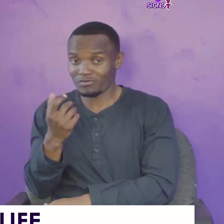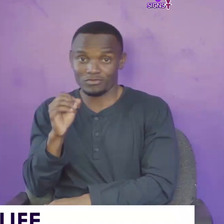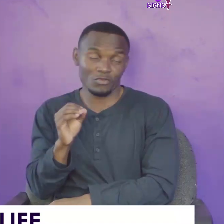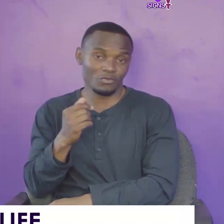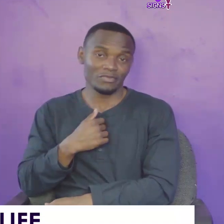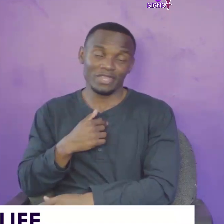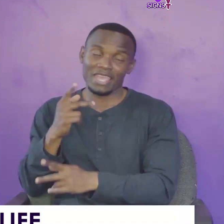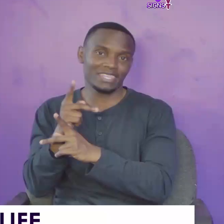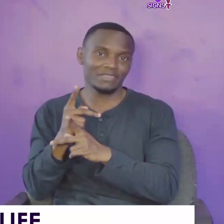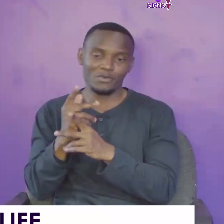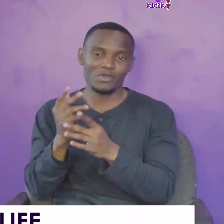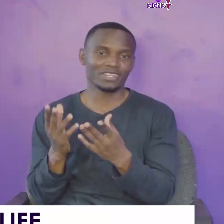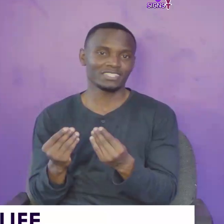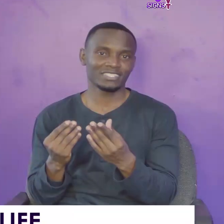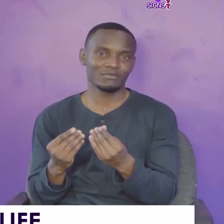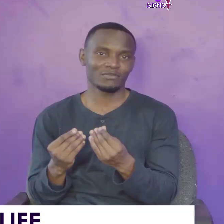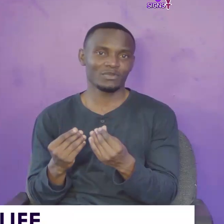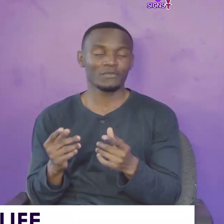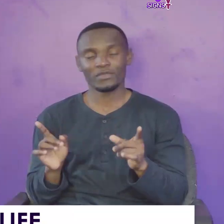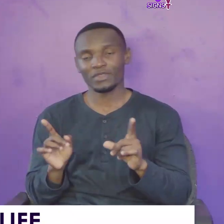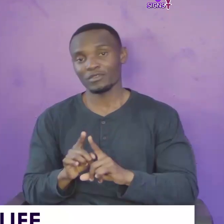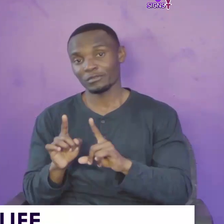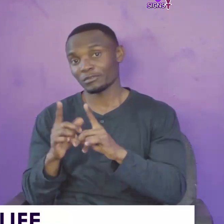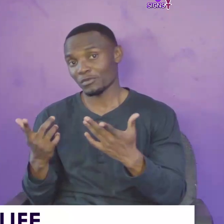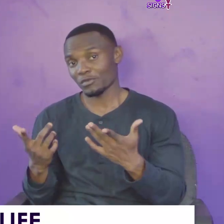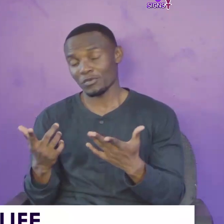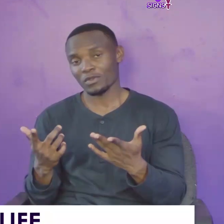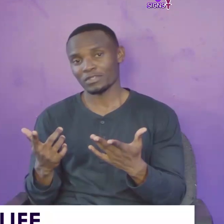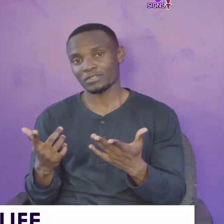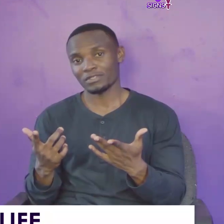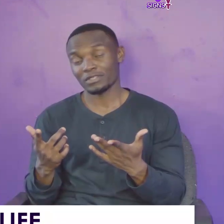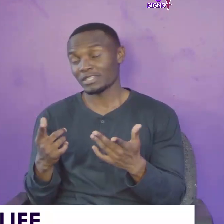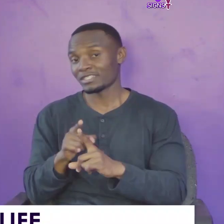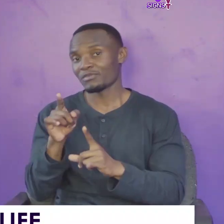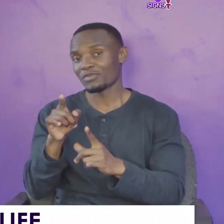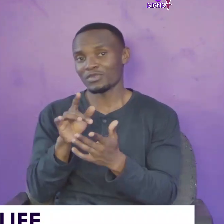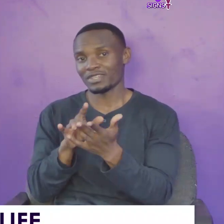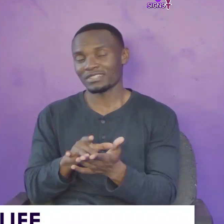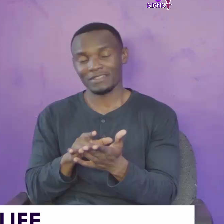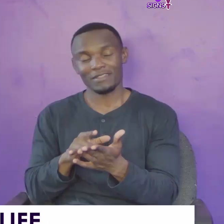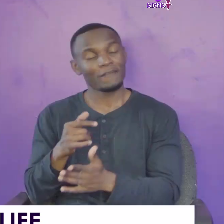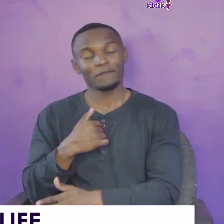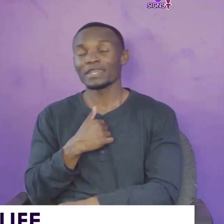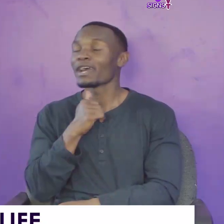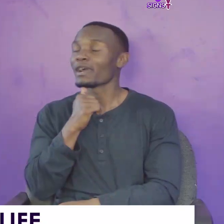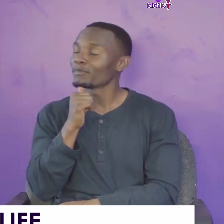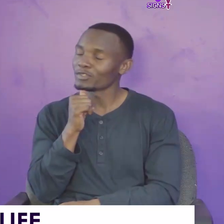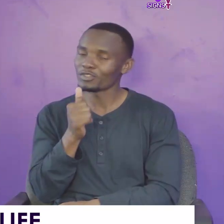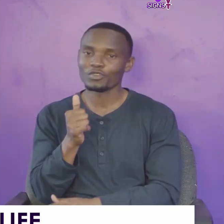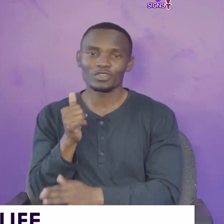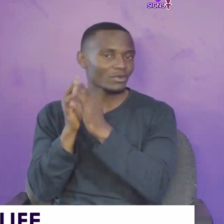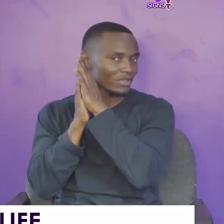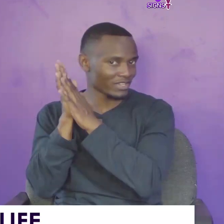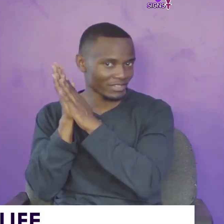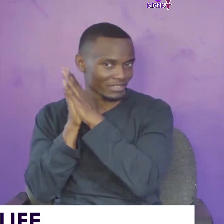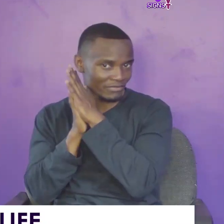keep it simple. Okay. And as you keep on insisting, I am not. Okay. I am not a